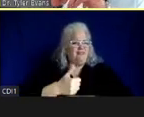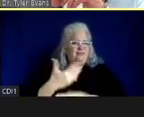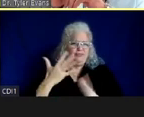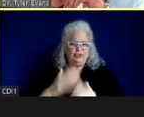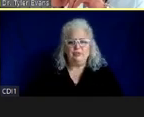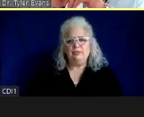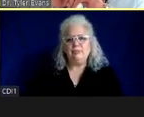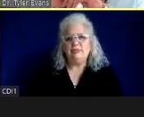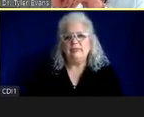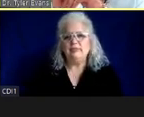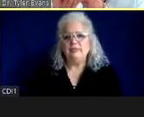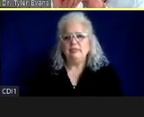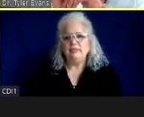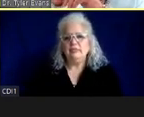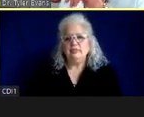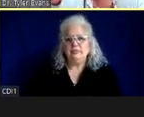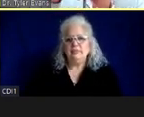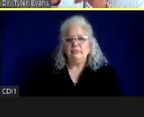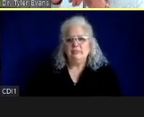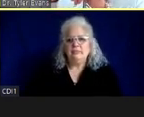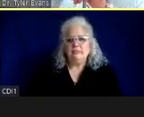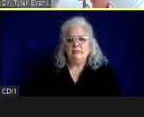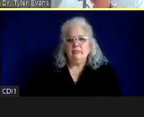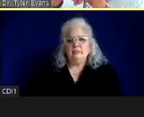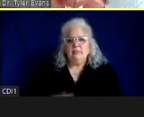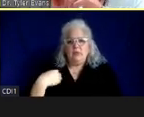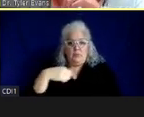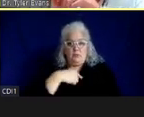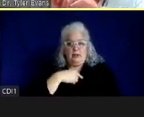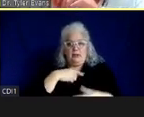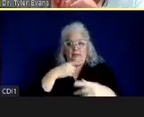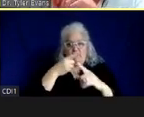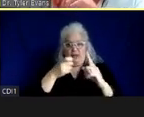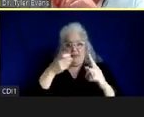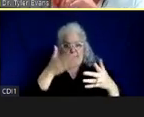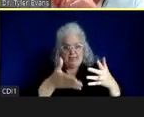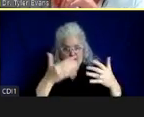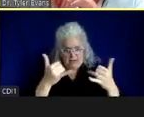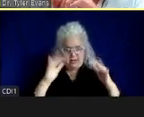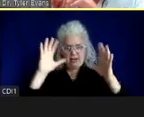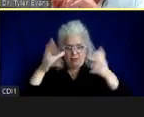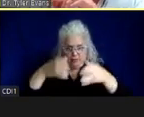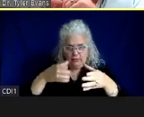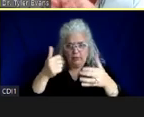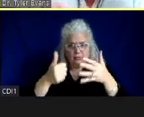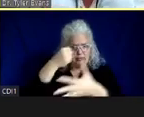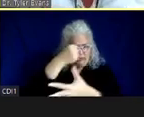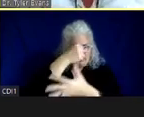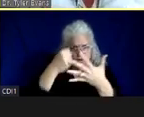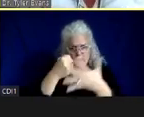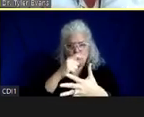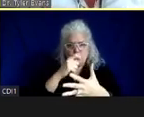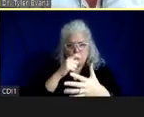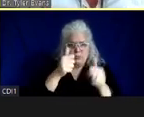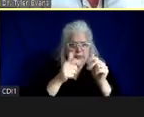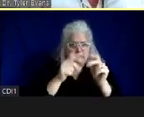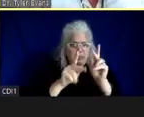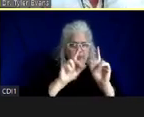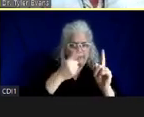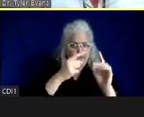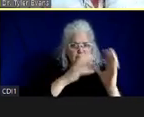can prioritize sort of different people within those tiers, based upon what level of risk